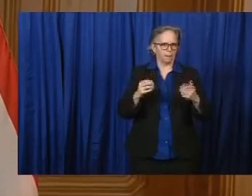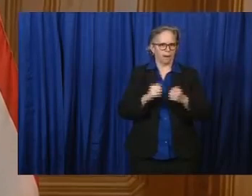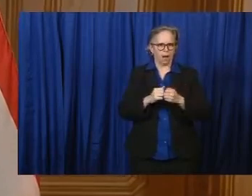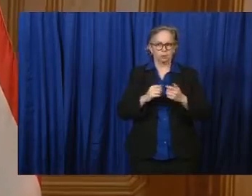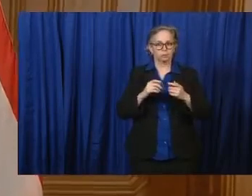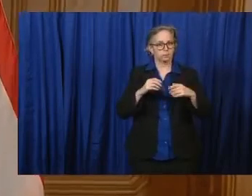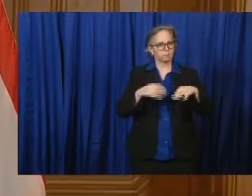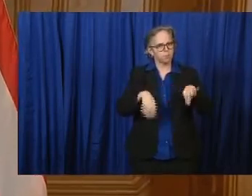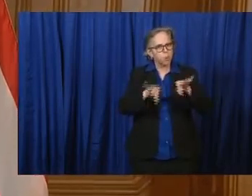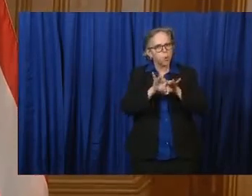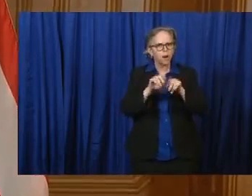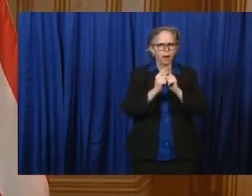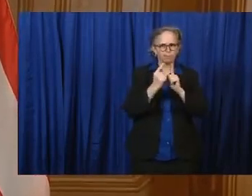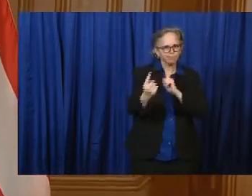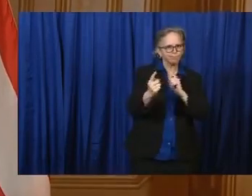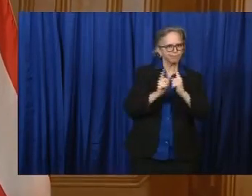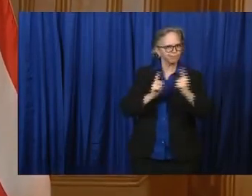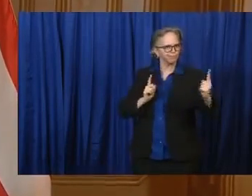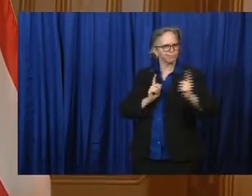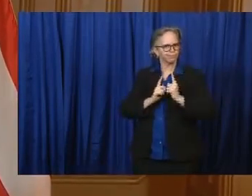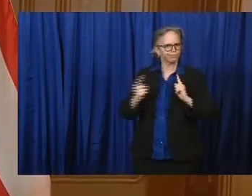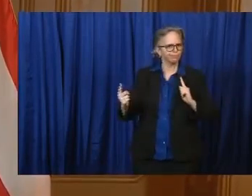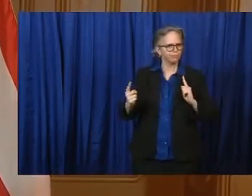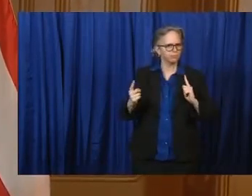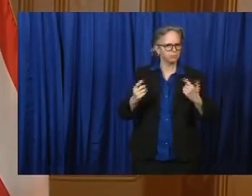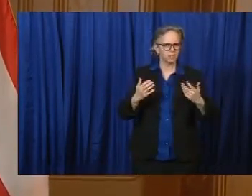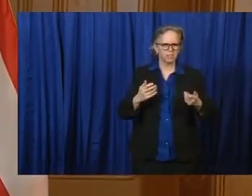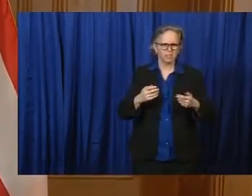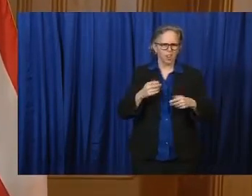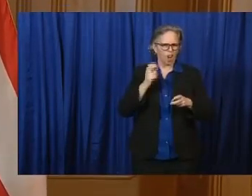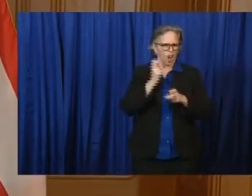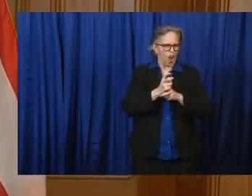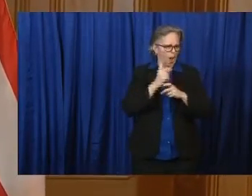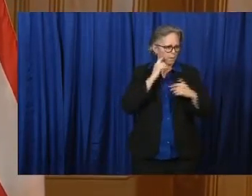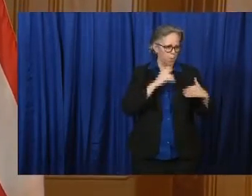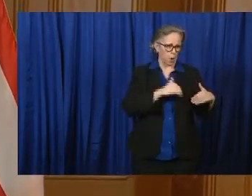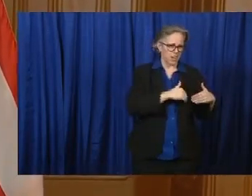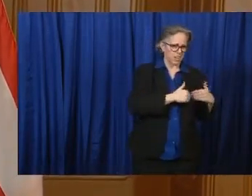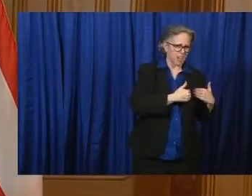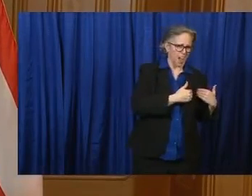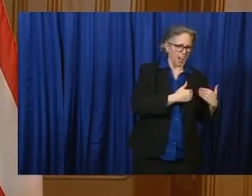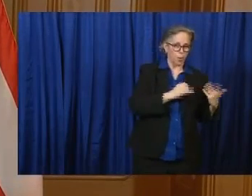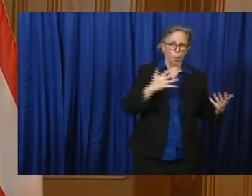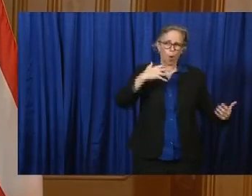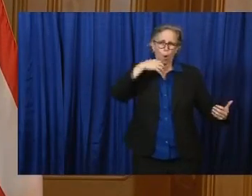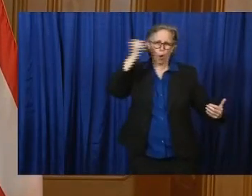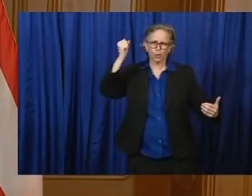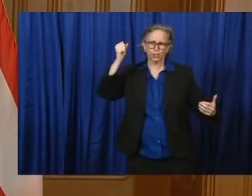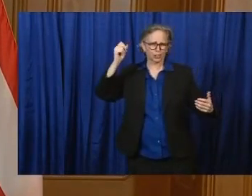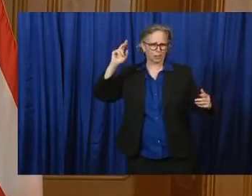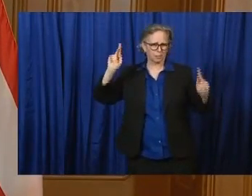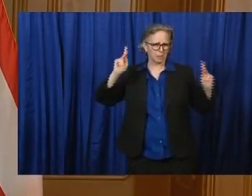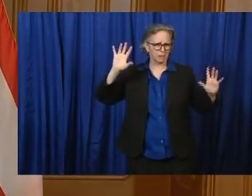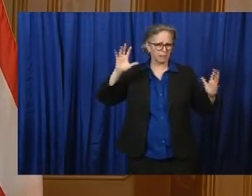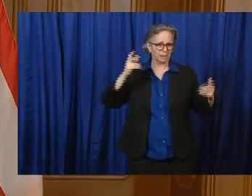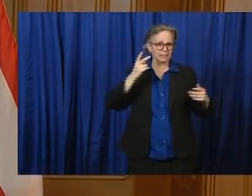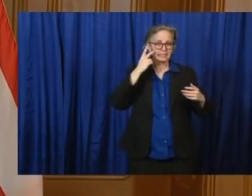things is for a young person or an older person when they see a basketball hoop